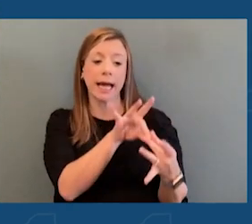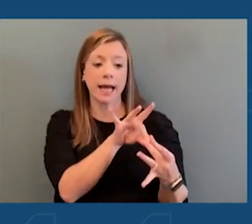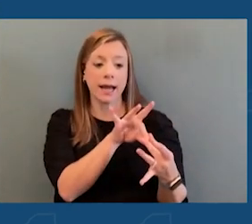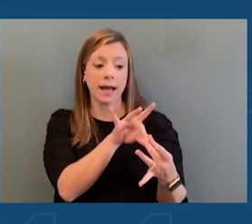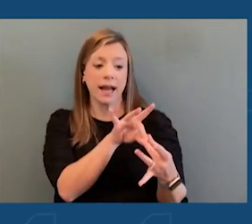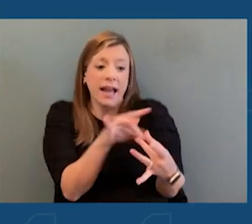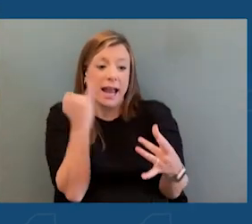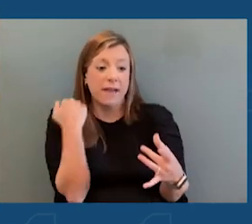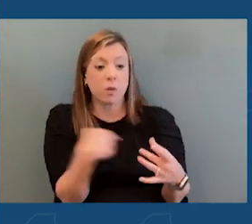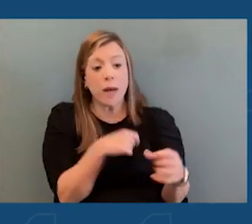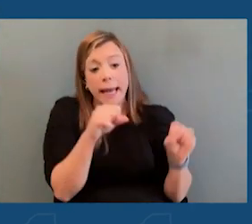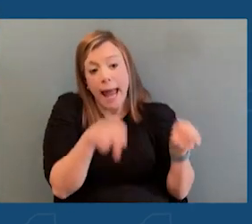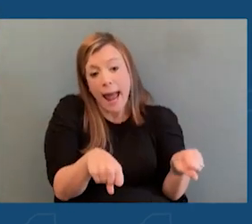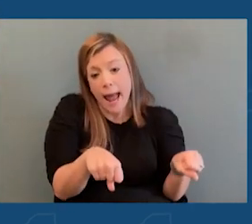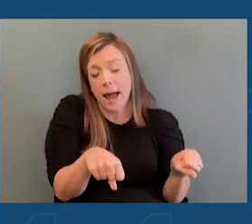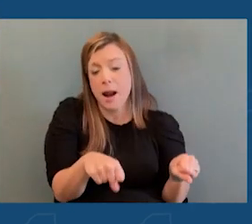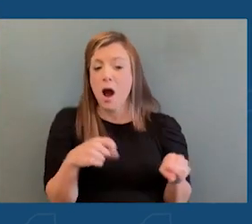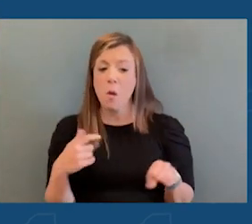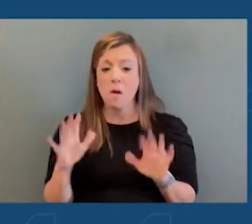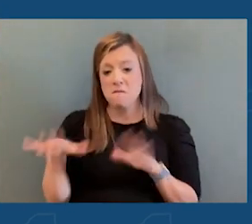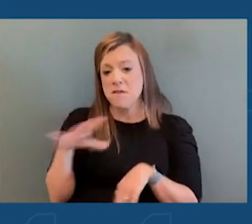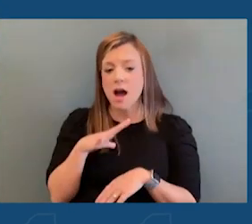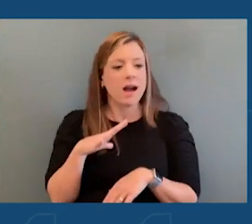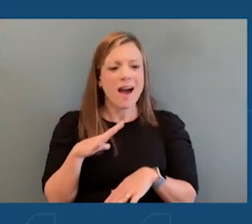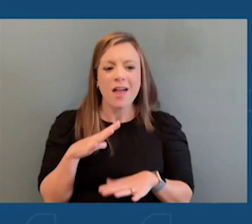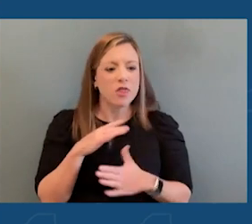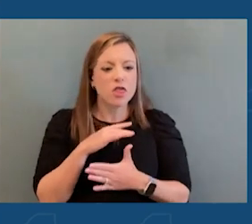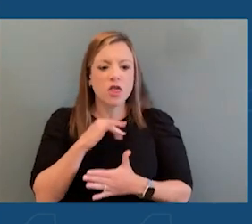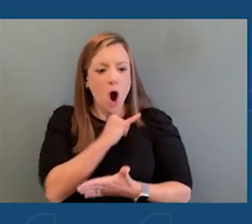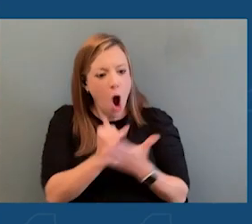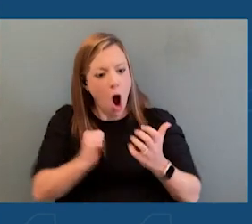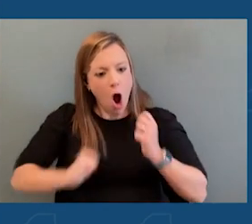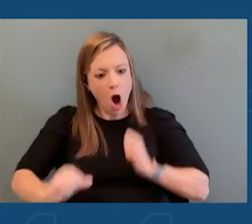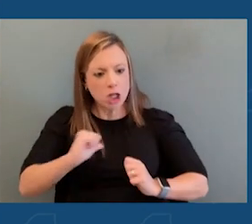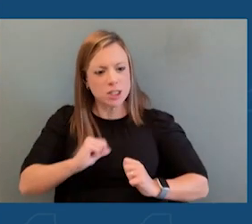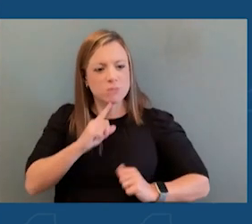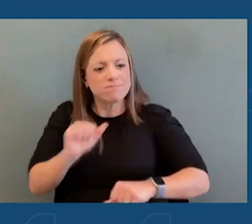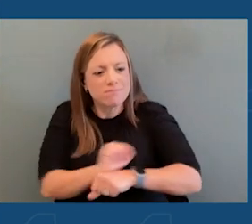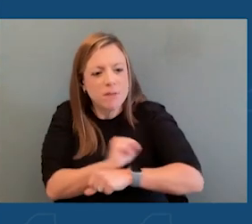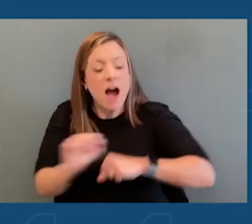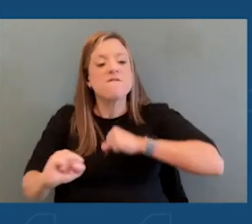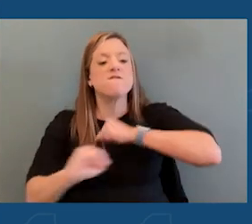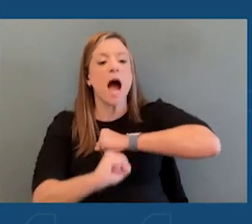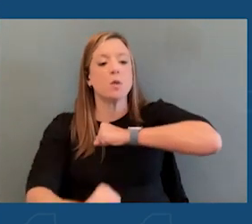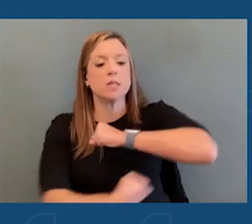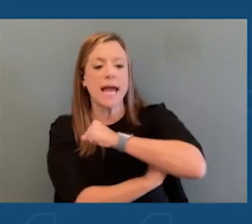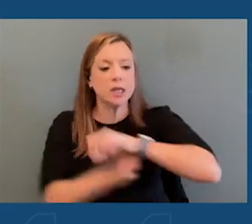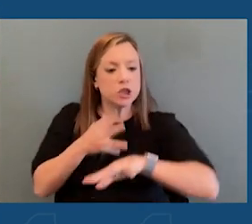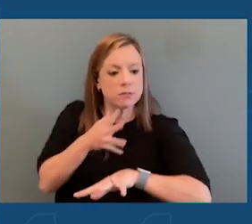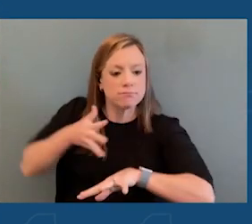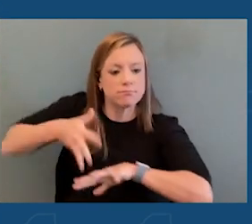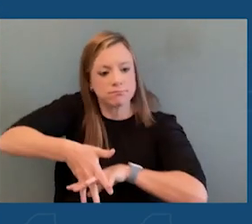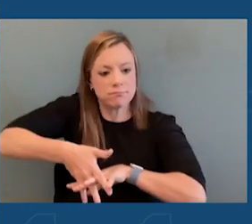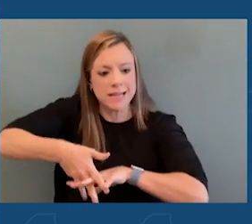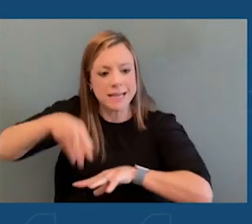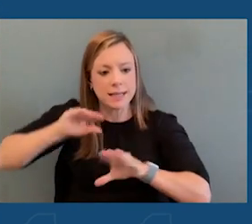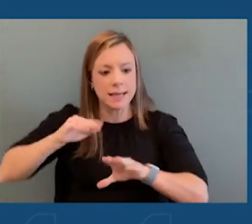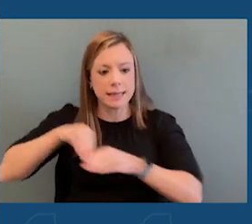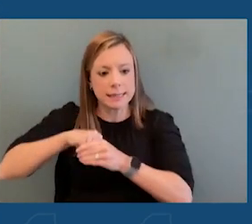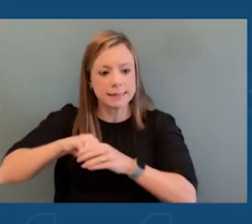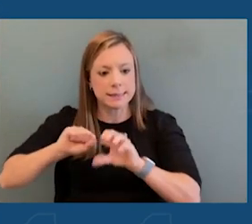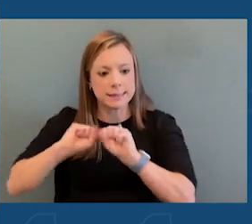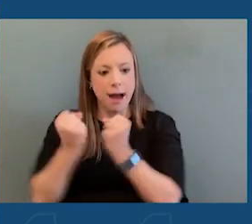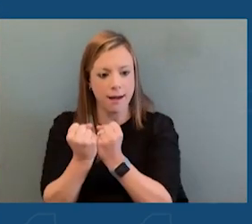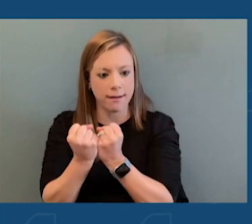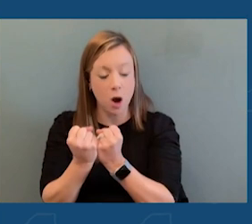No, no, no, no, no. The arts have to be foundational in our society. We have to support the arts like we support